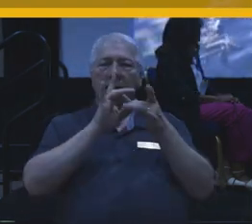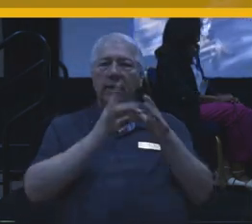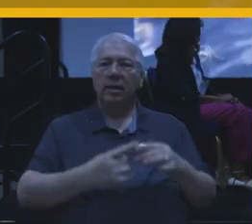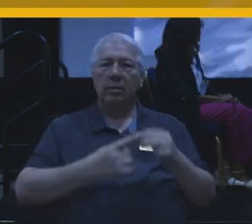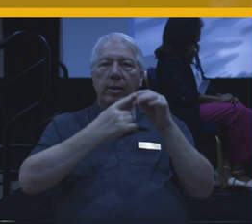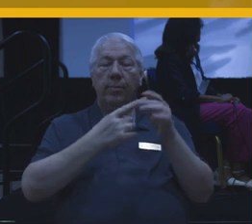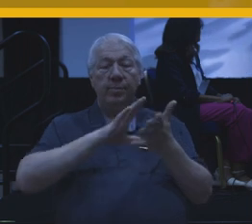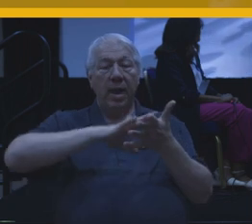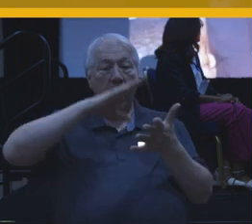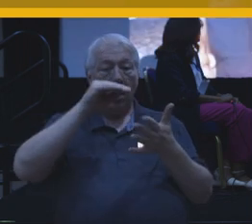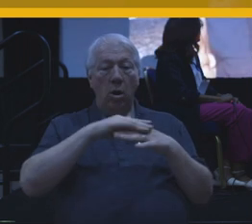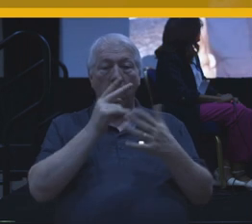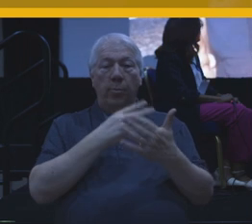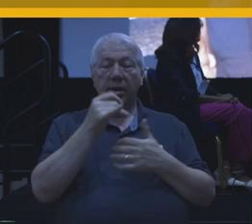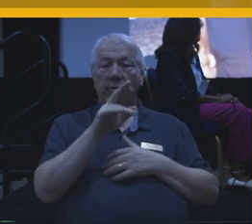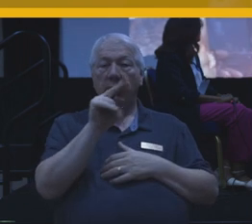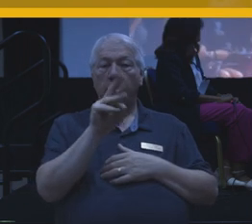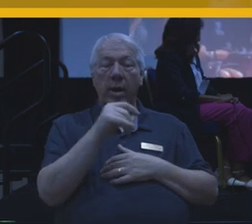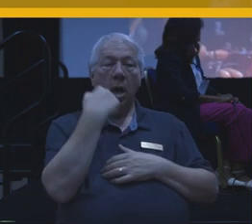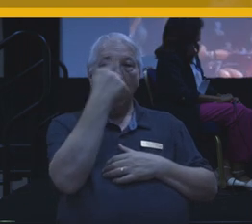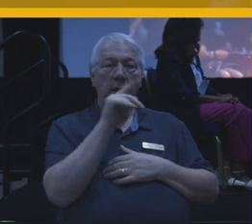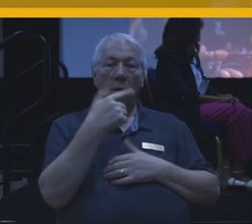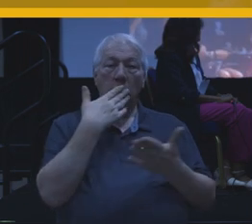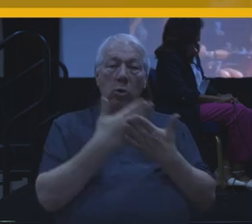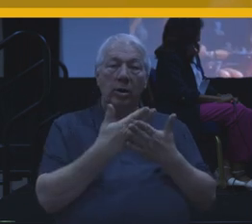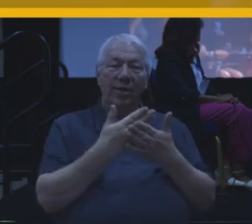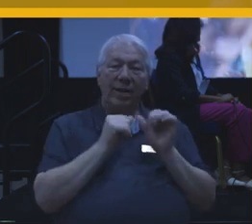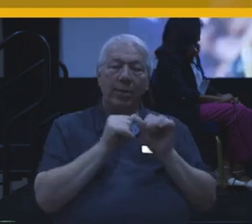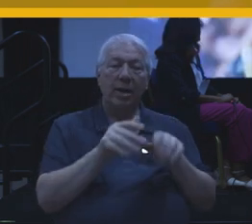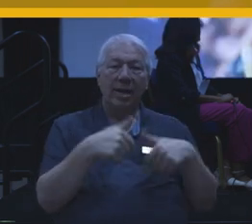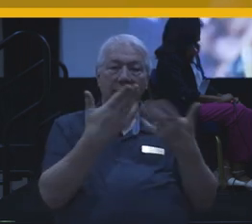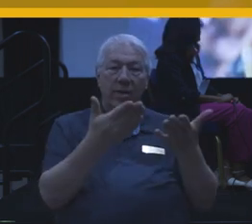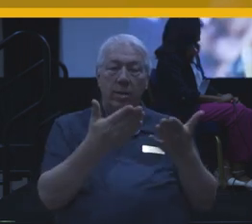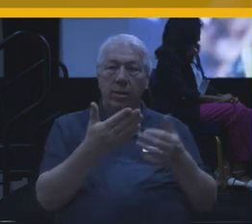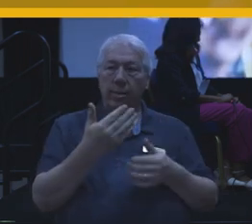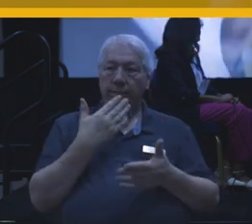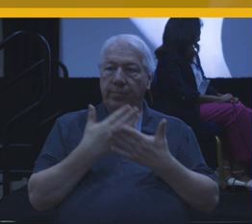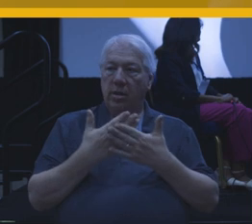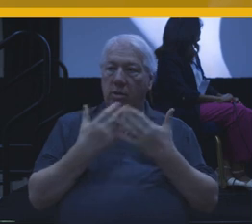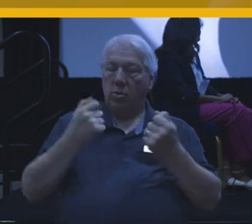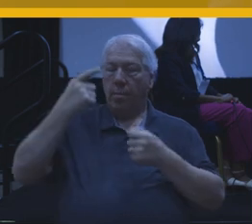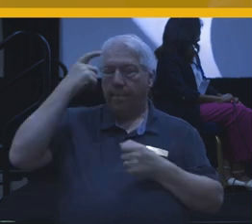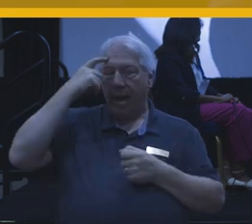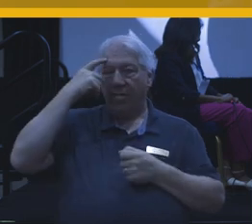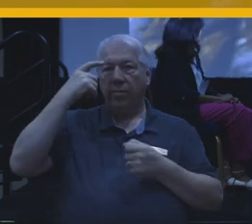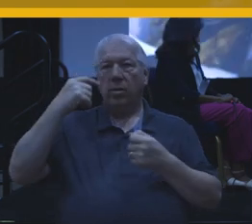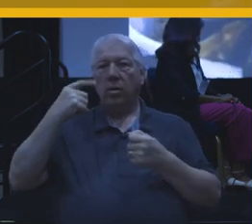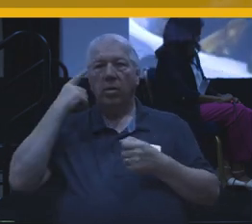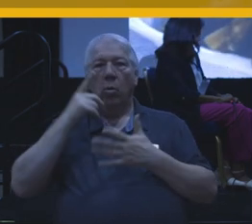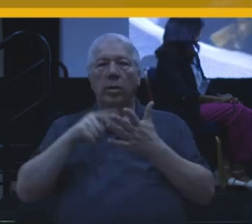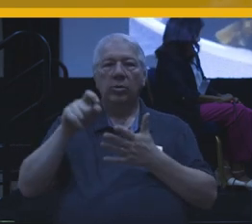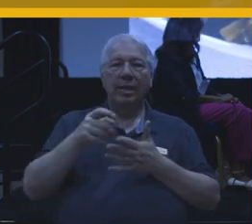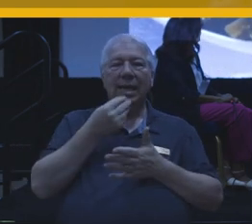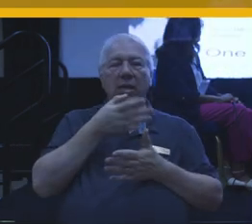special. I learned that on Project Runway. A look is only good if it keeps on giving you something. Hey, good health starts in the mind. Be mental, be thoughtful of what you eat,